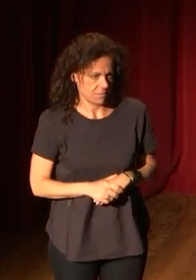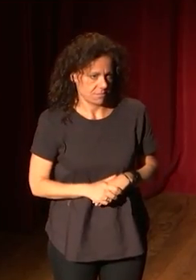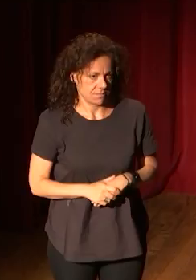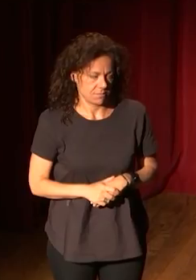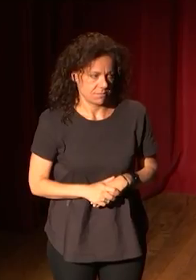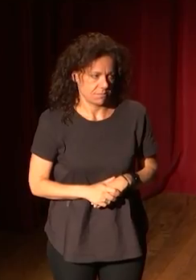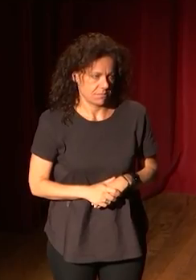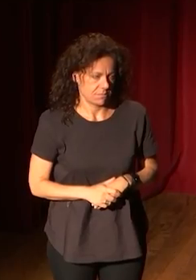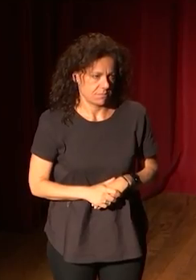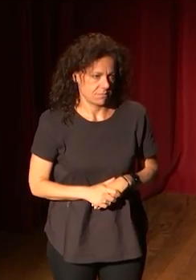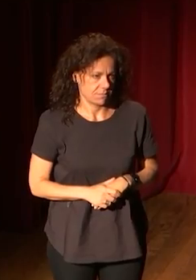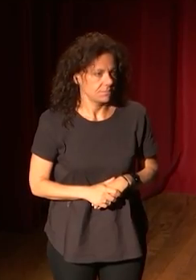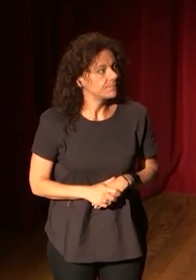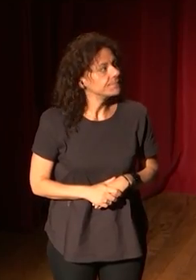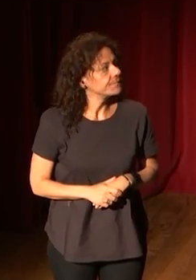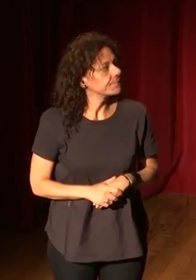a